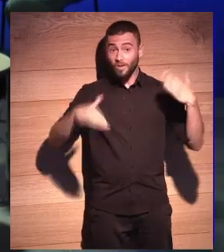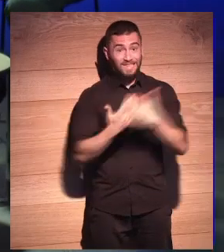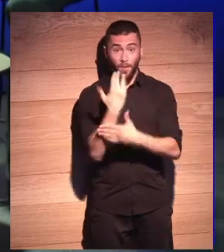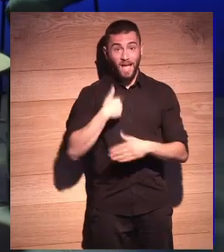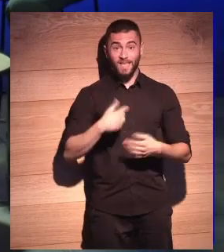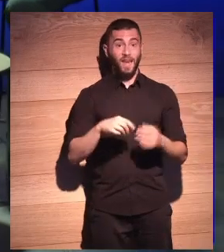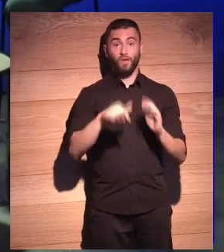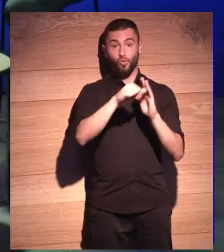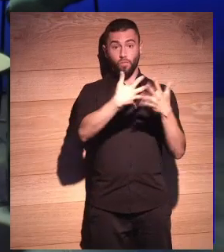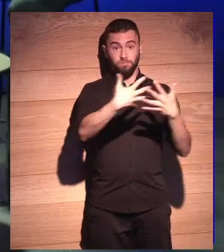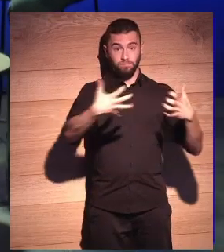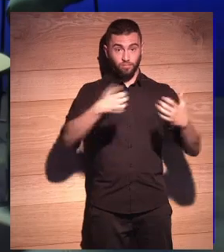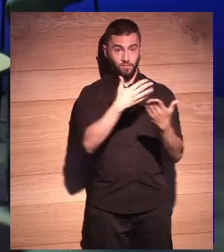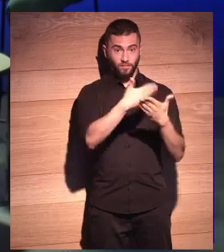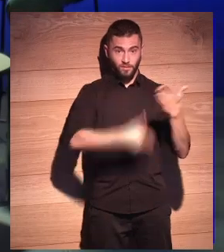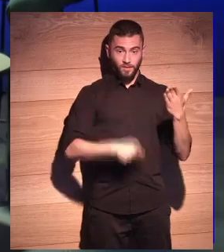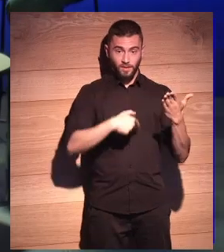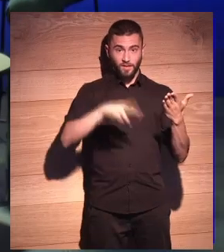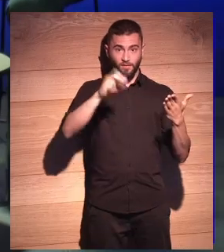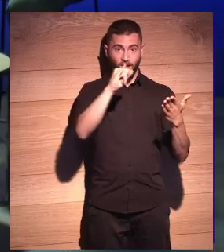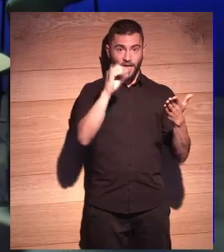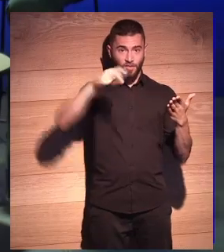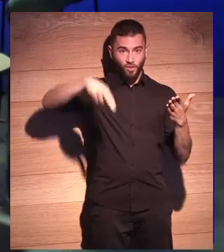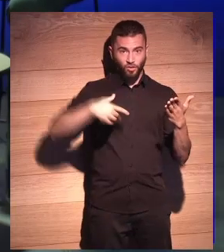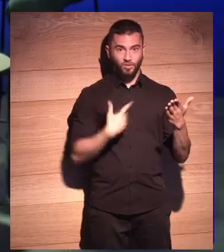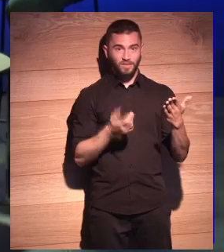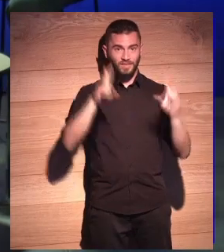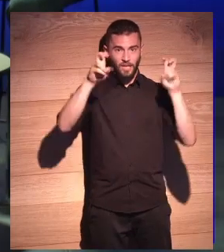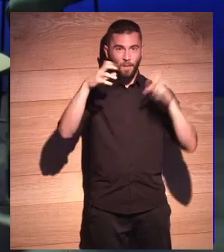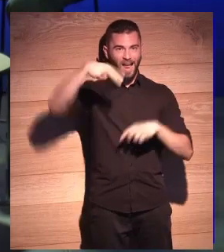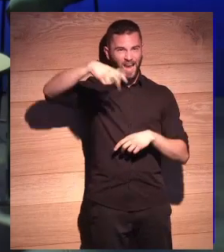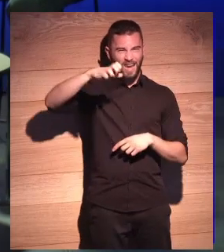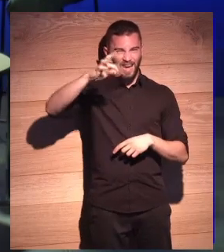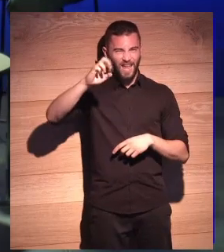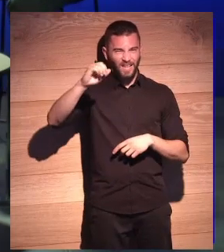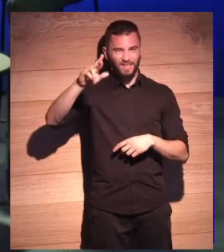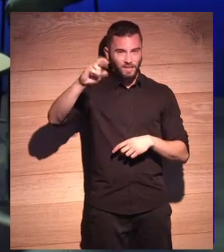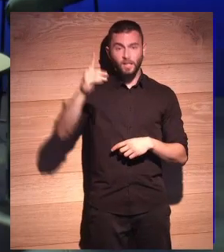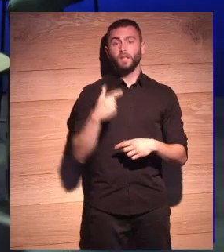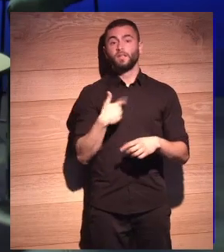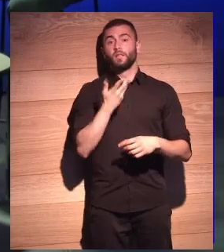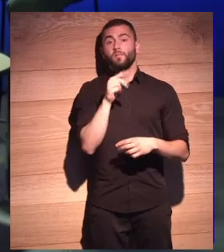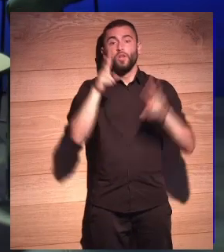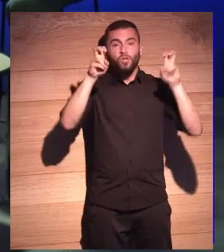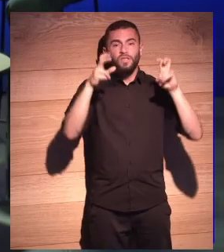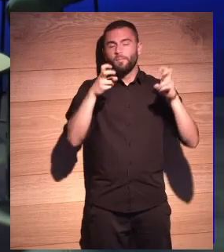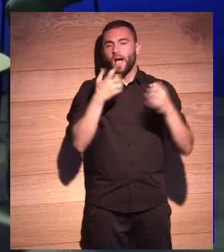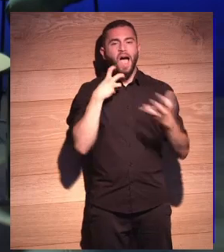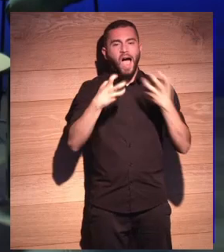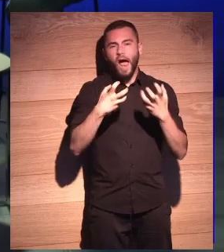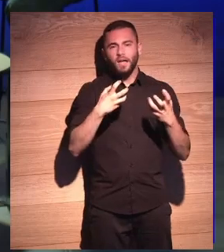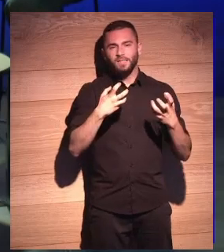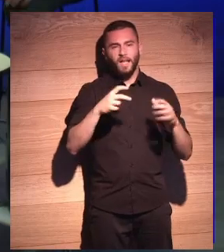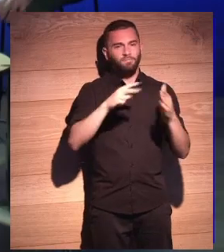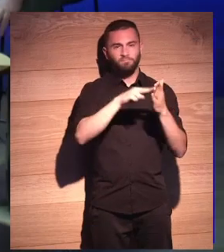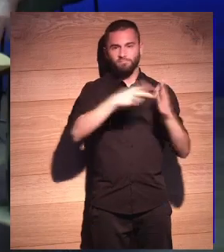reading an article, a narration about net art, but they were talking about